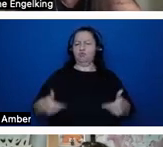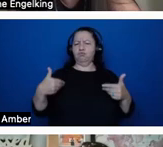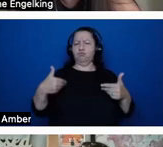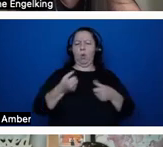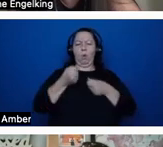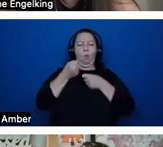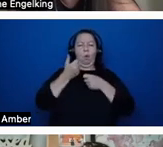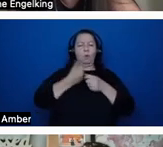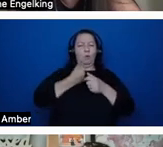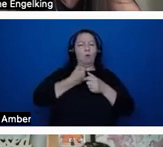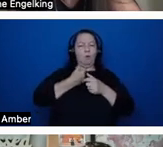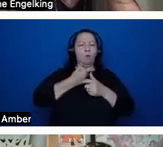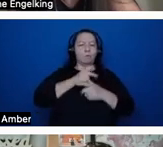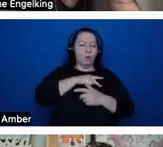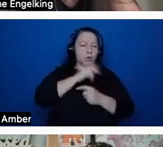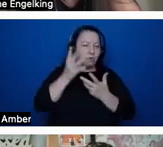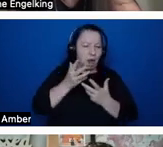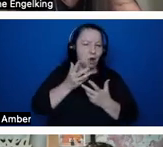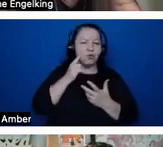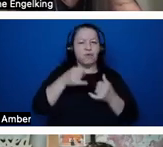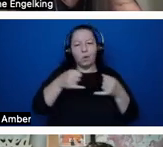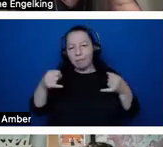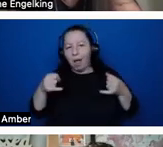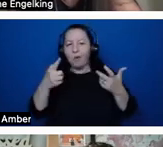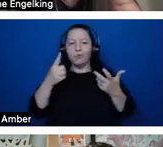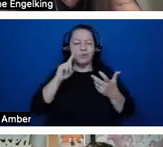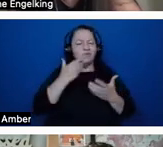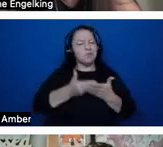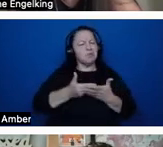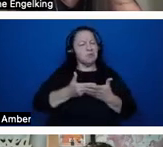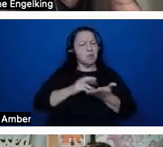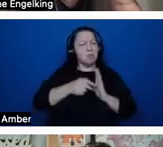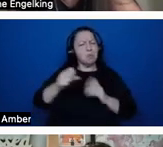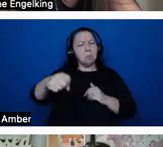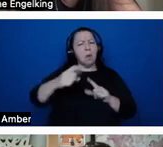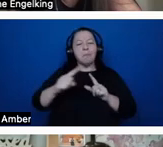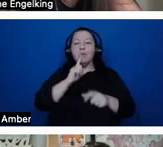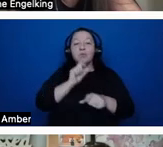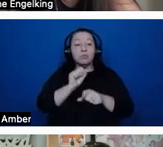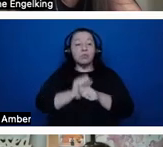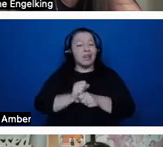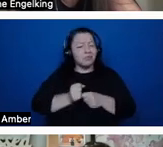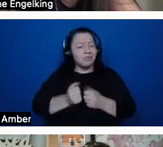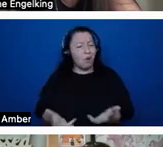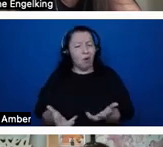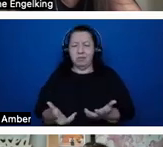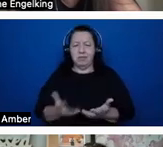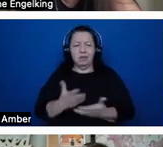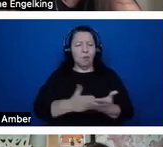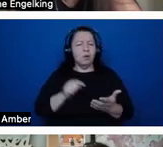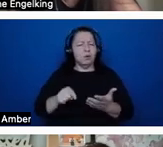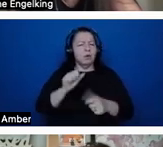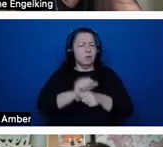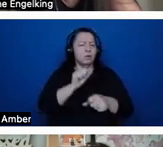of boundaries, for the sake of all these things. But it's also really exhausting in this work to kind of be holding back some parts of your identity. And so I